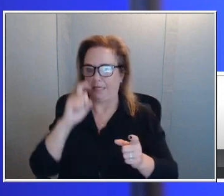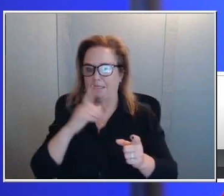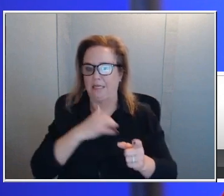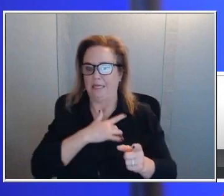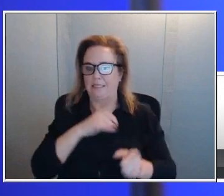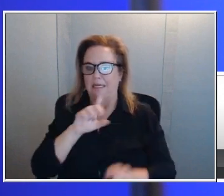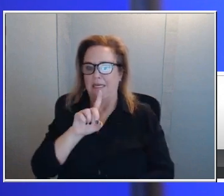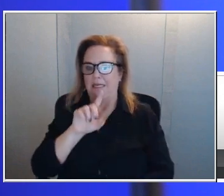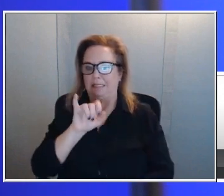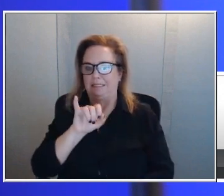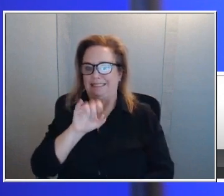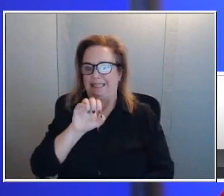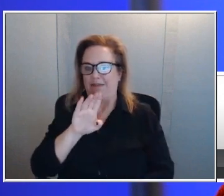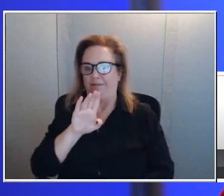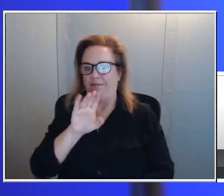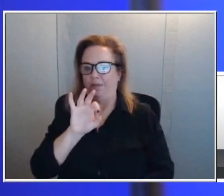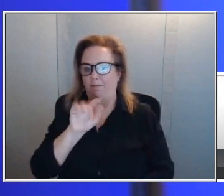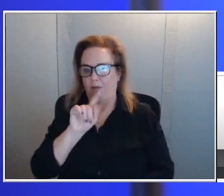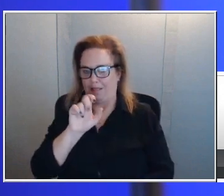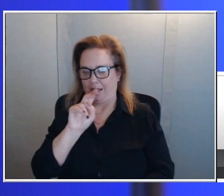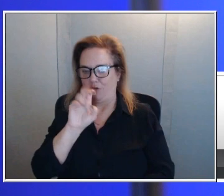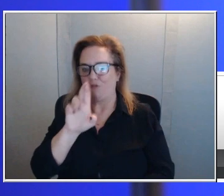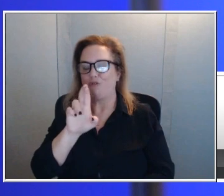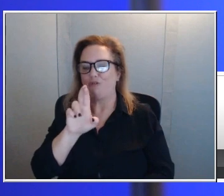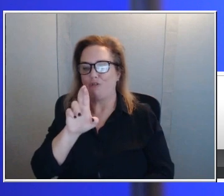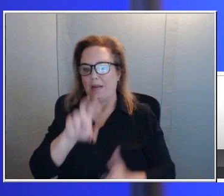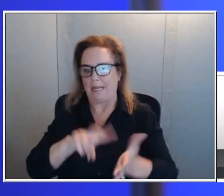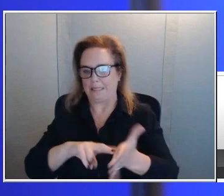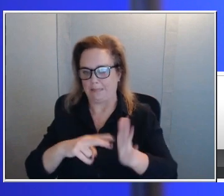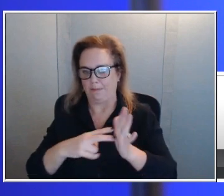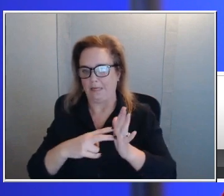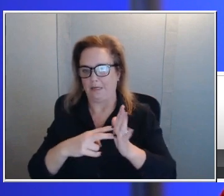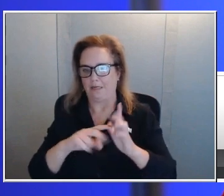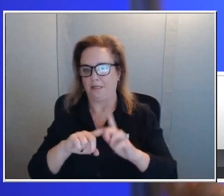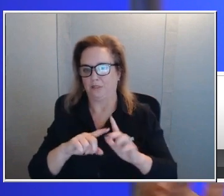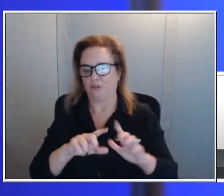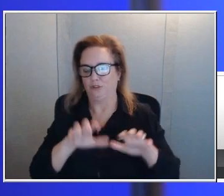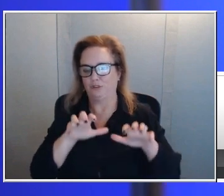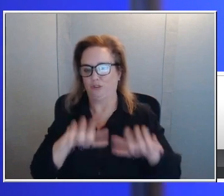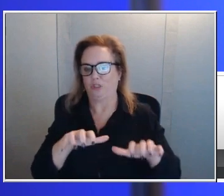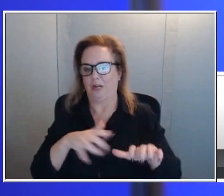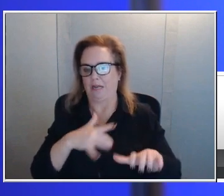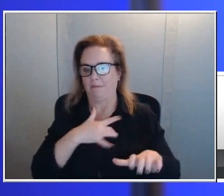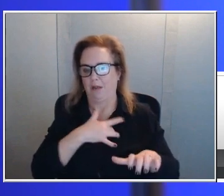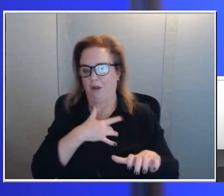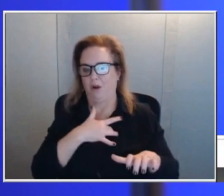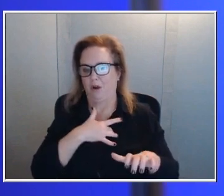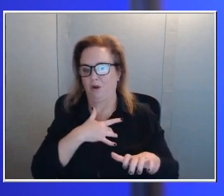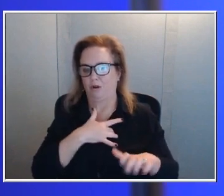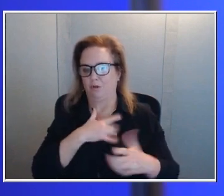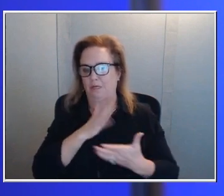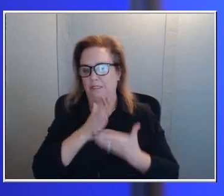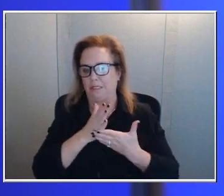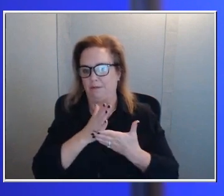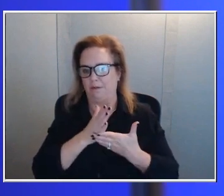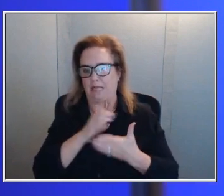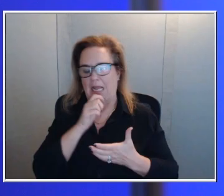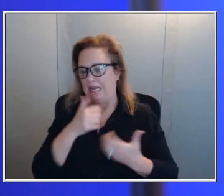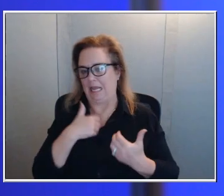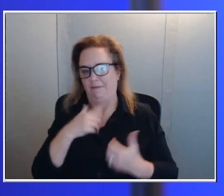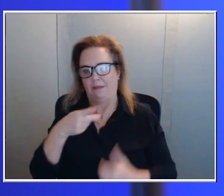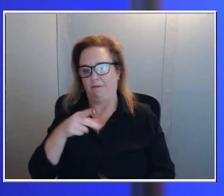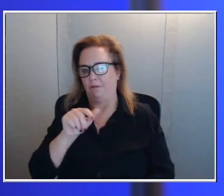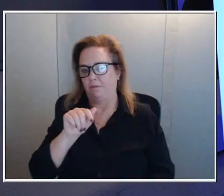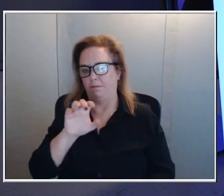defibrillator, it is meant to then induce its own shock if my heart would go into arrest. Right. And I didn't have that with the